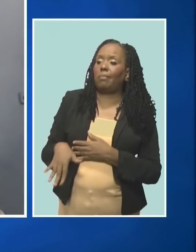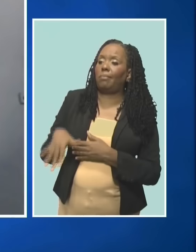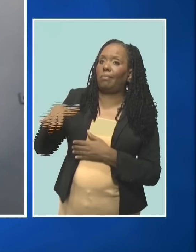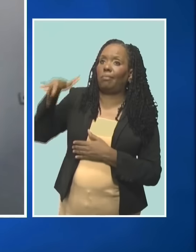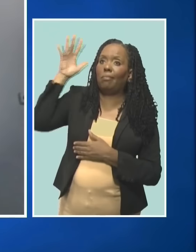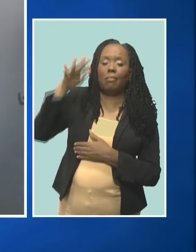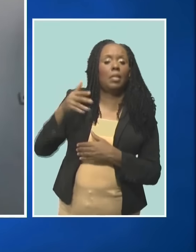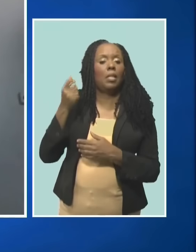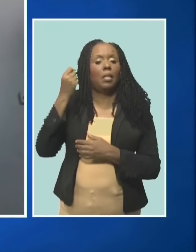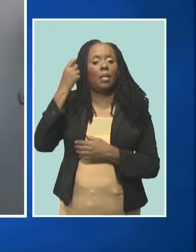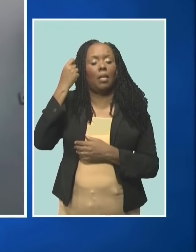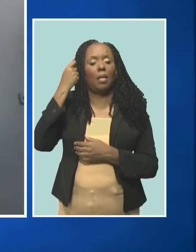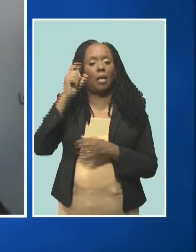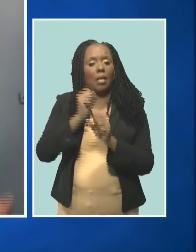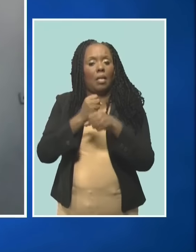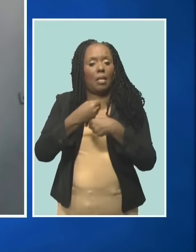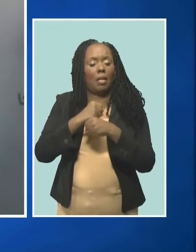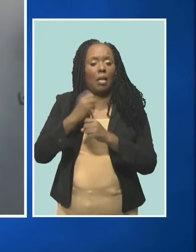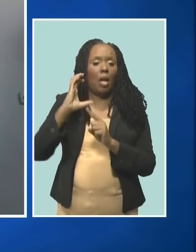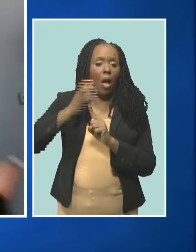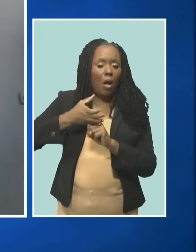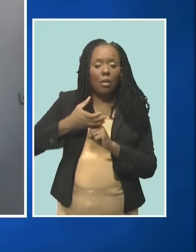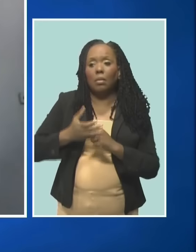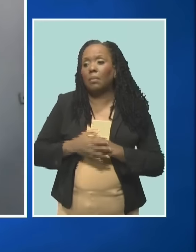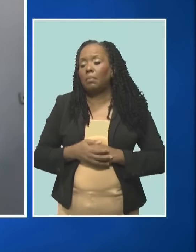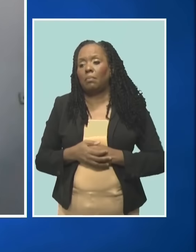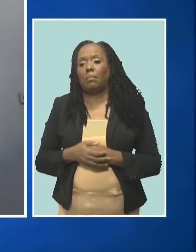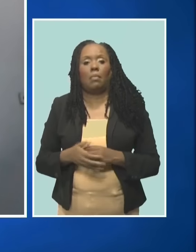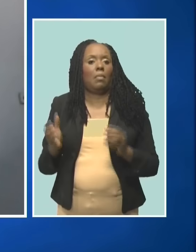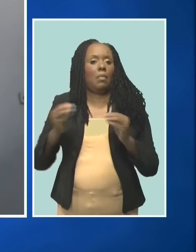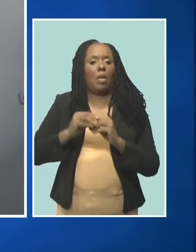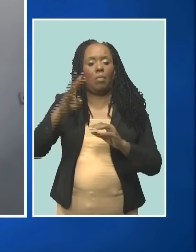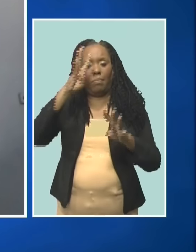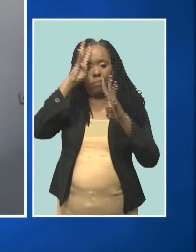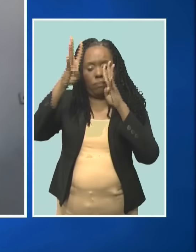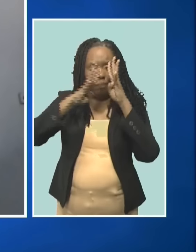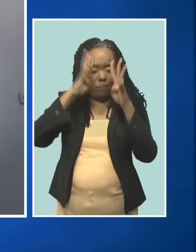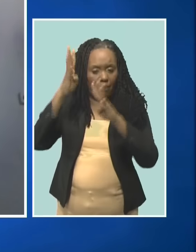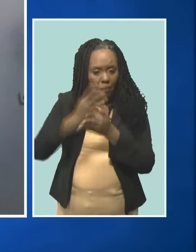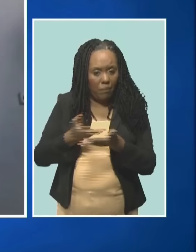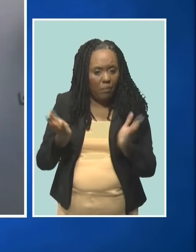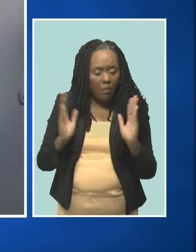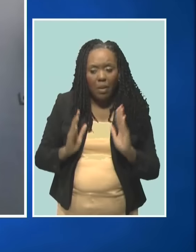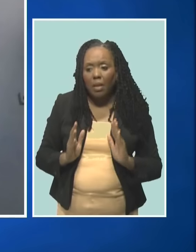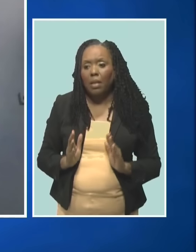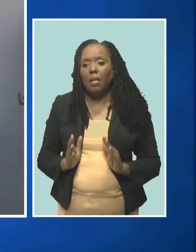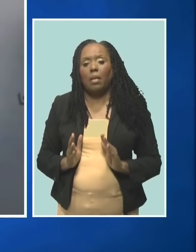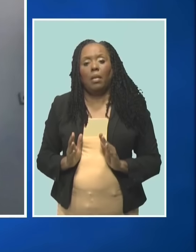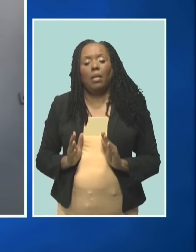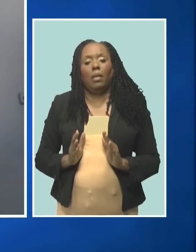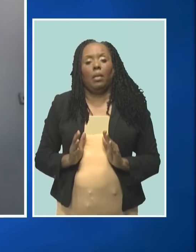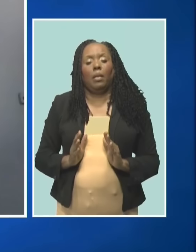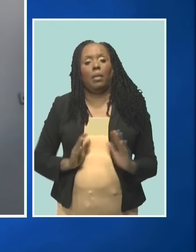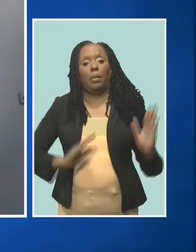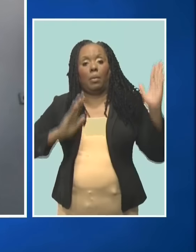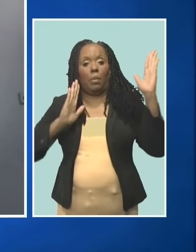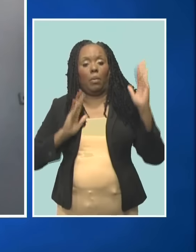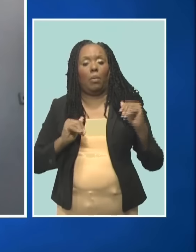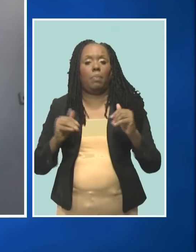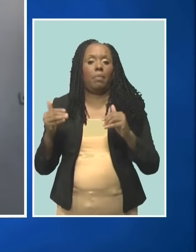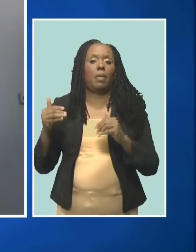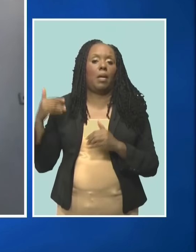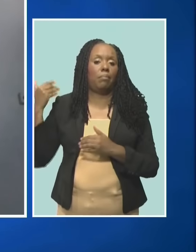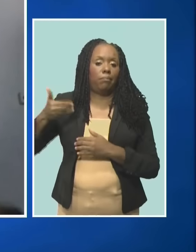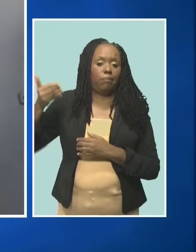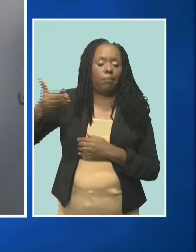understand the basics of it, to delve into more creative elements of it. And we're hoping then that, over time we can